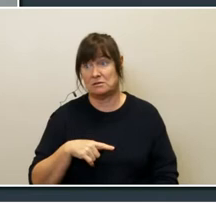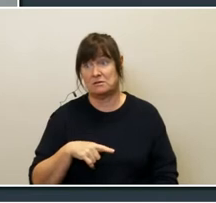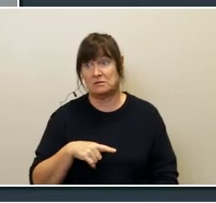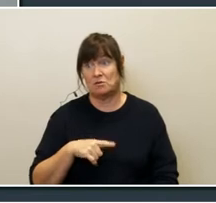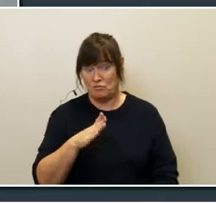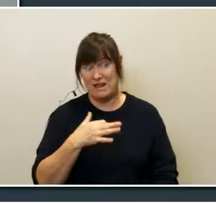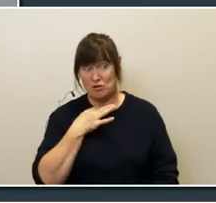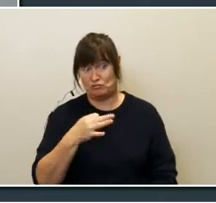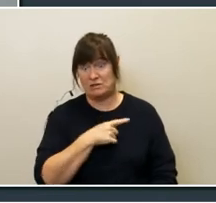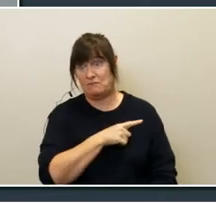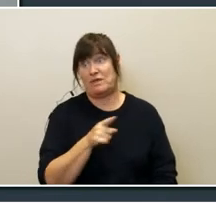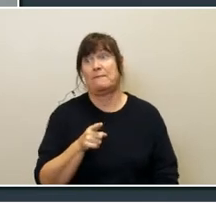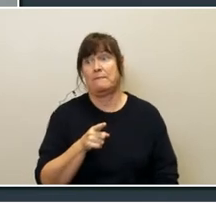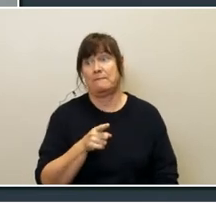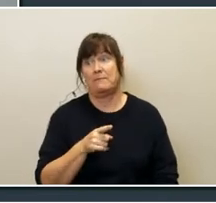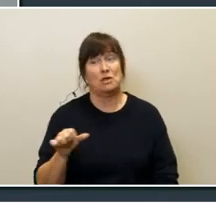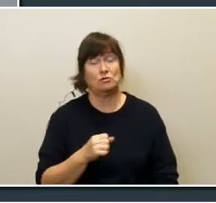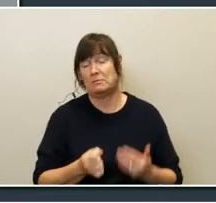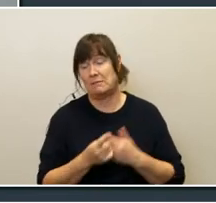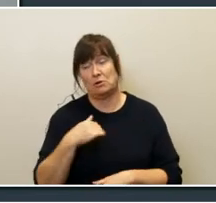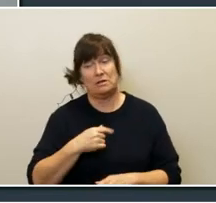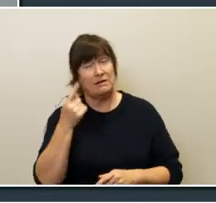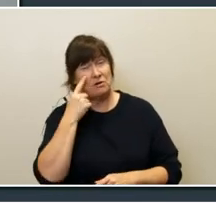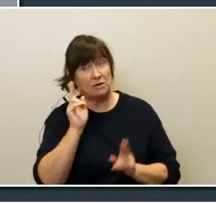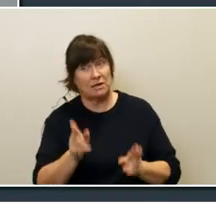is being jeopardised, and that should not be happening.